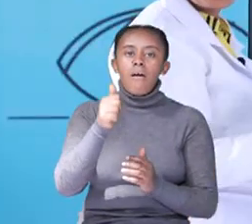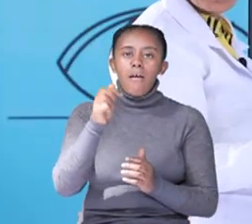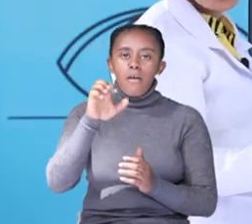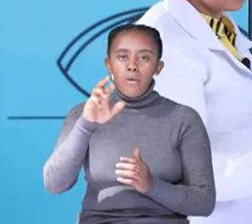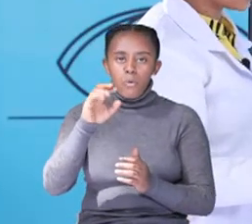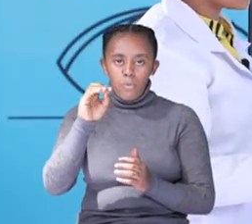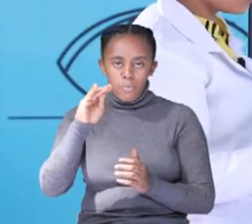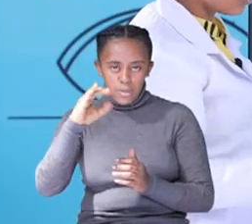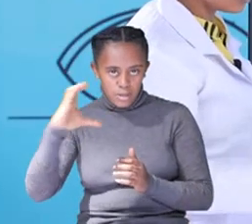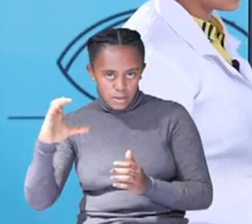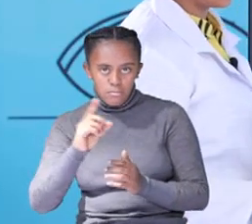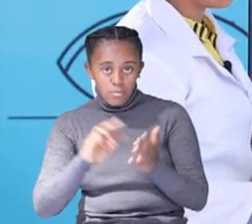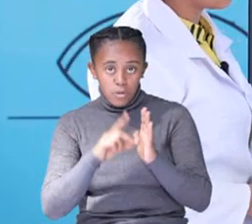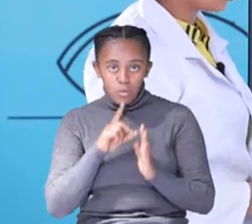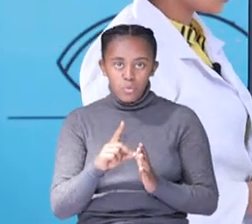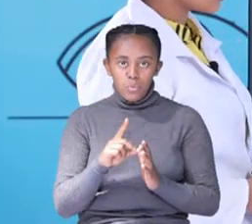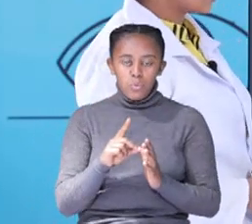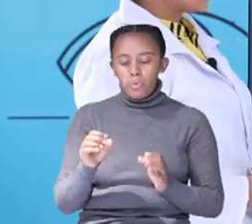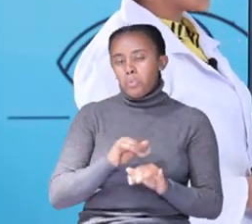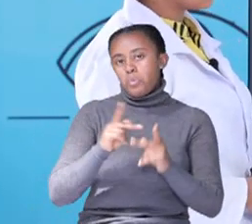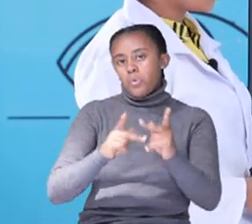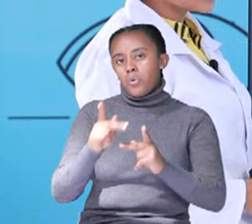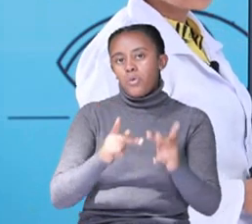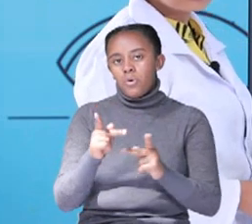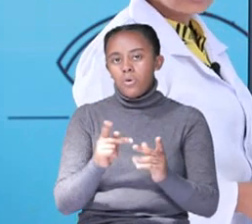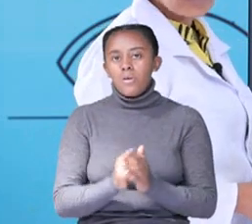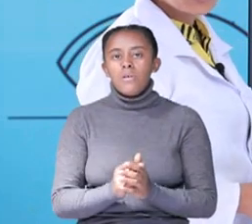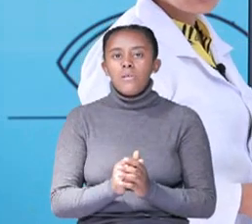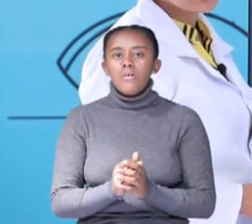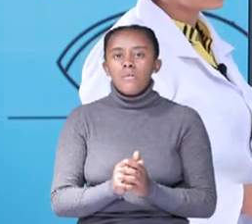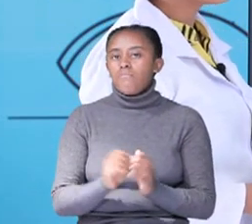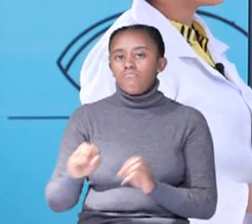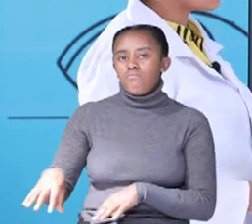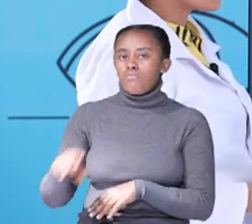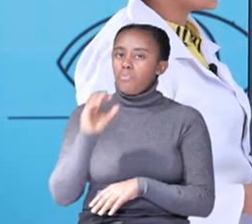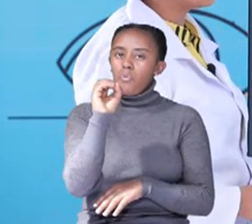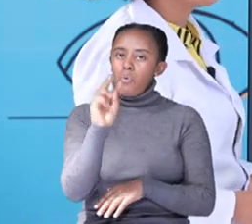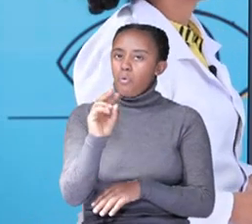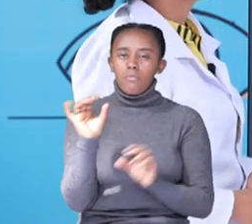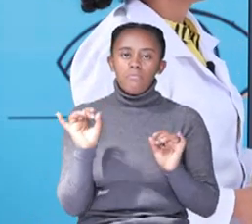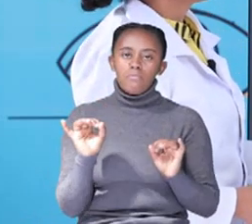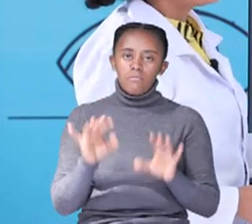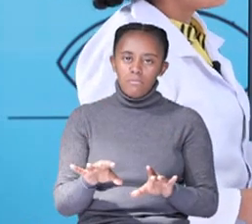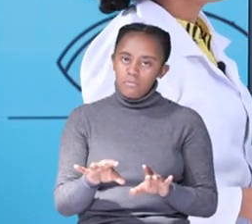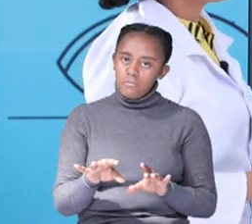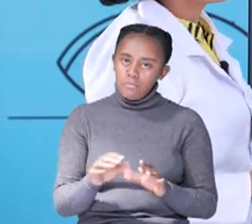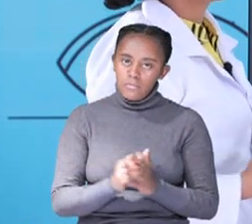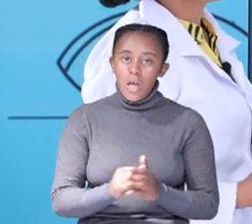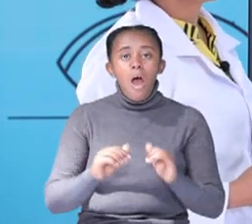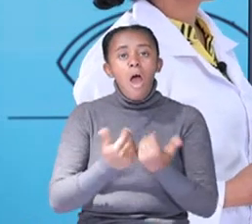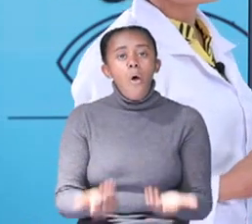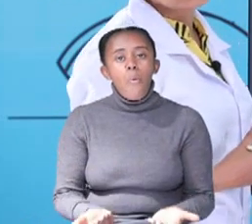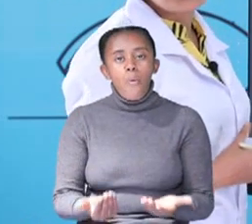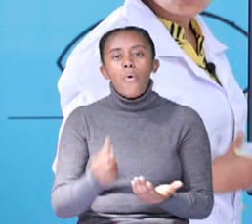is pathway, or it is type of process that occurs in the absence of oxygen. How